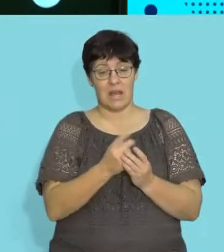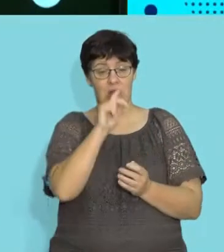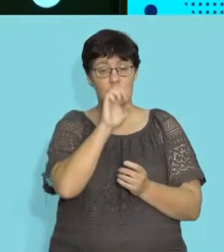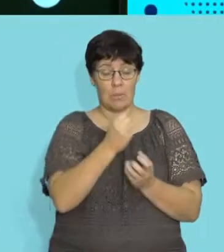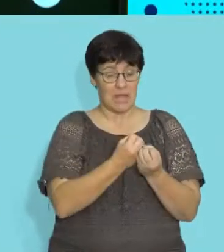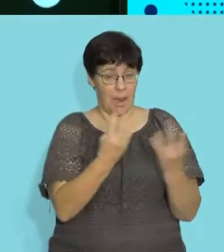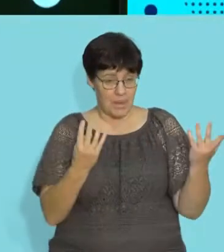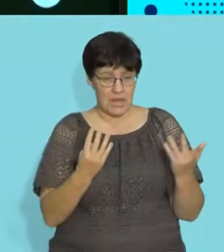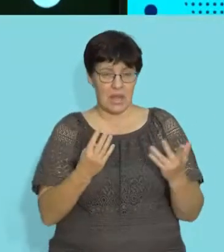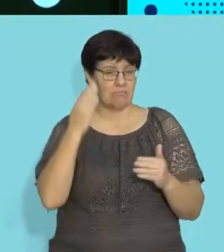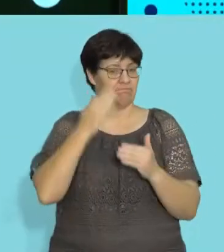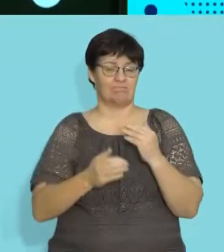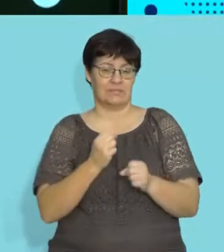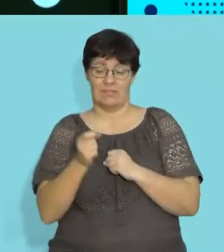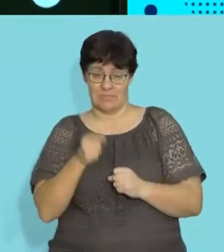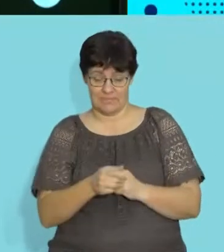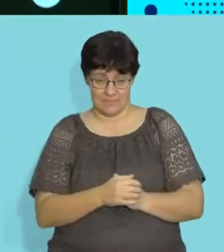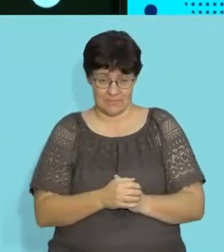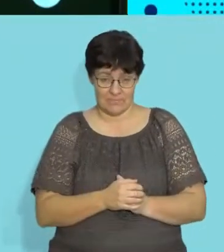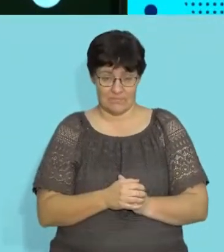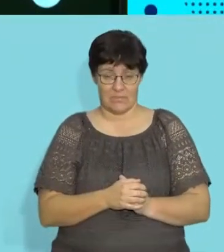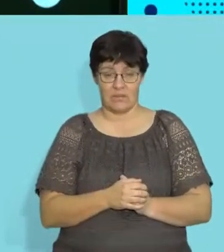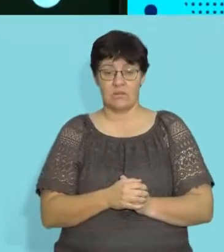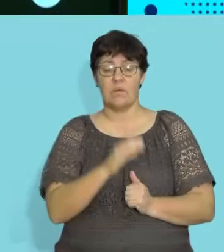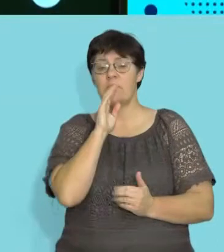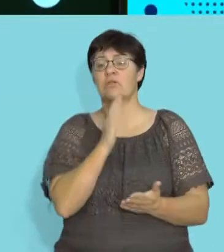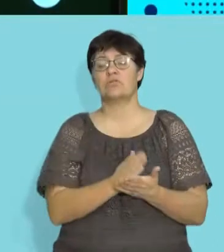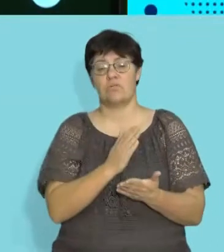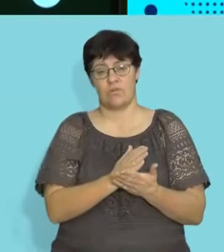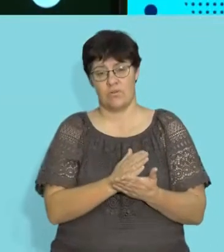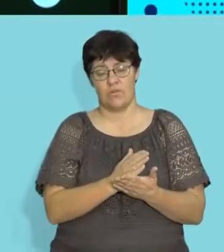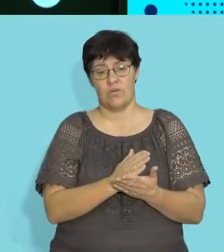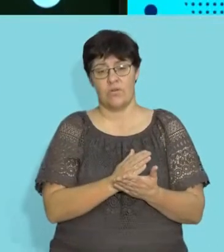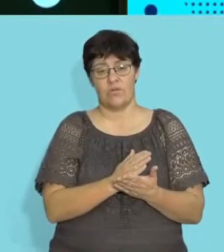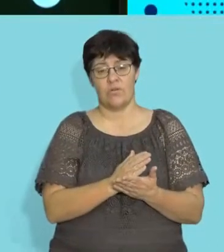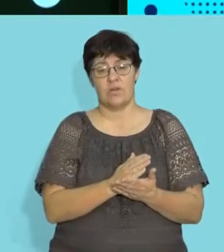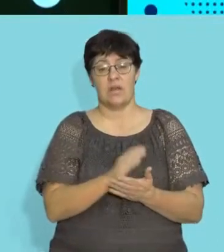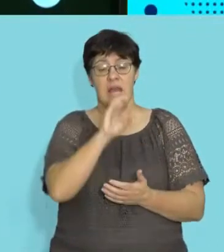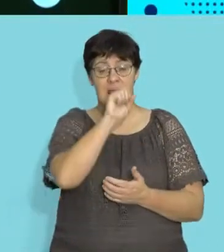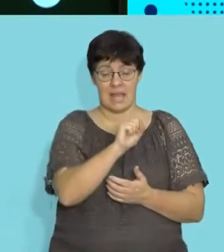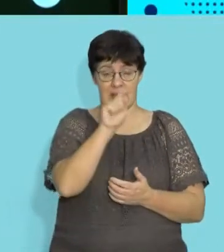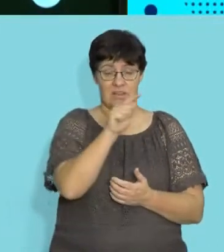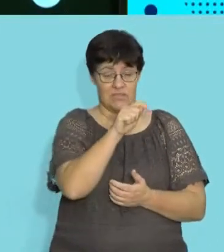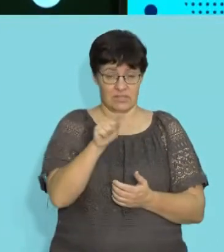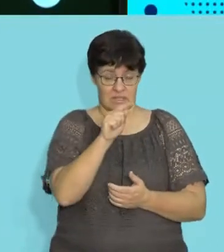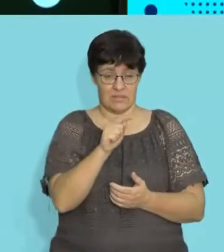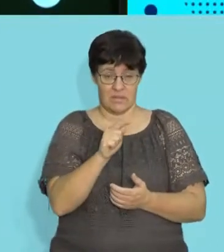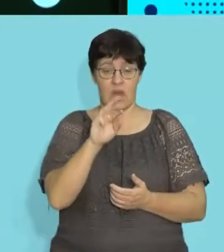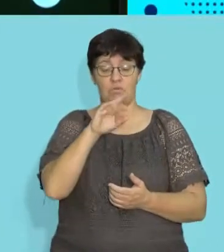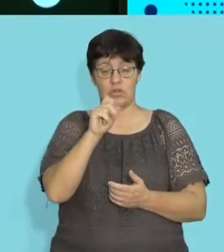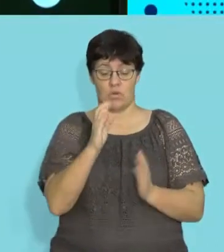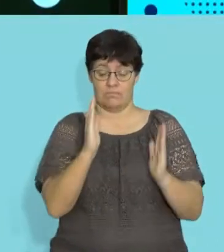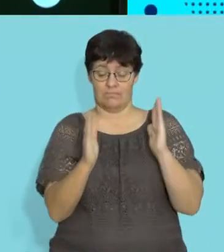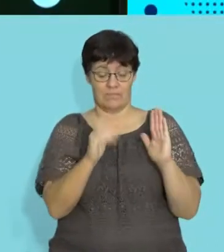amount of terms. Great. Please just make sure that I can only use the sum to infinity when my ratio